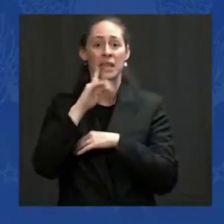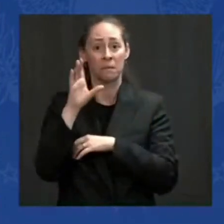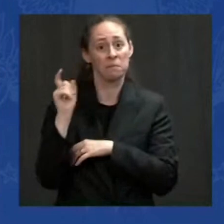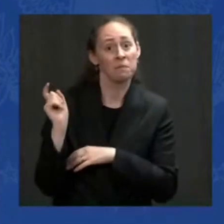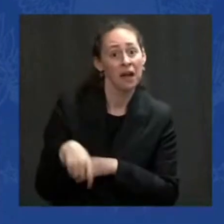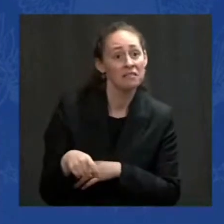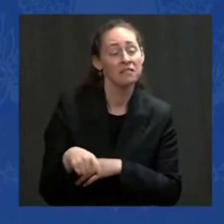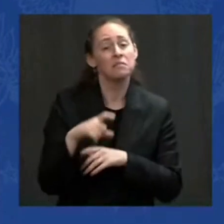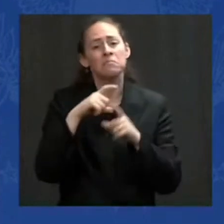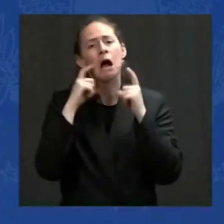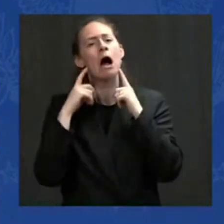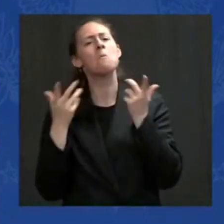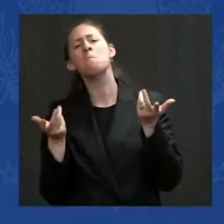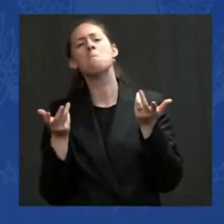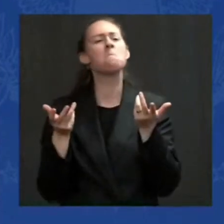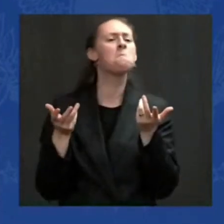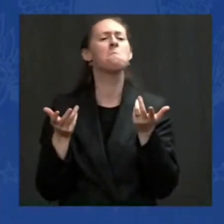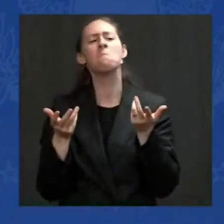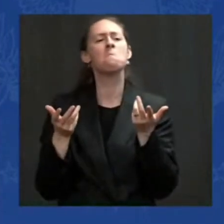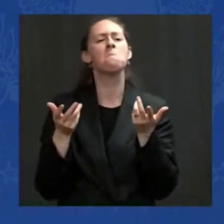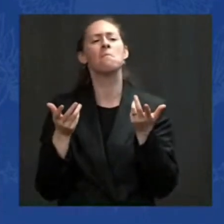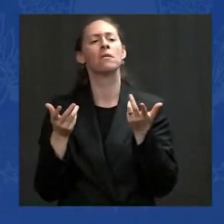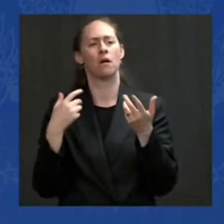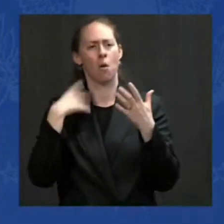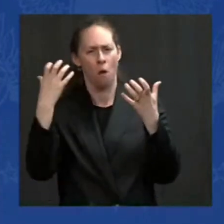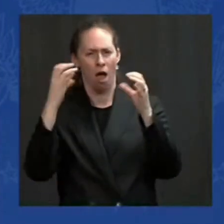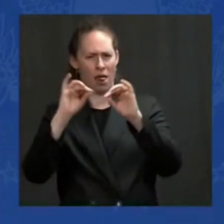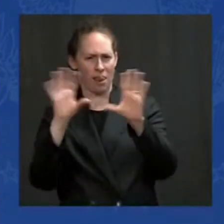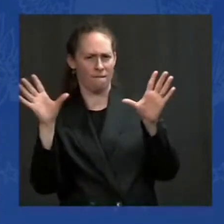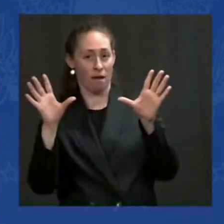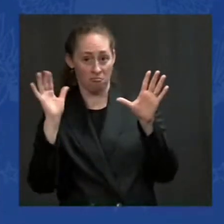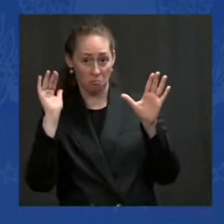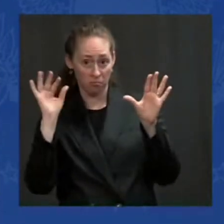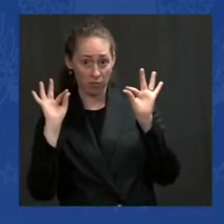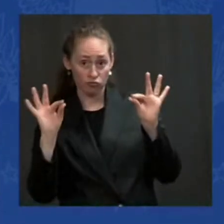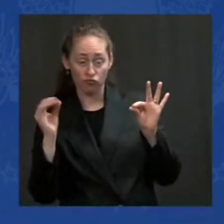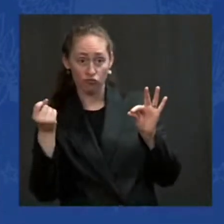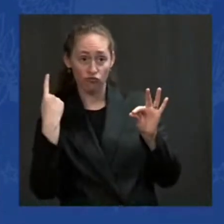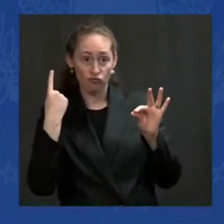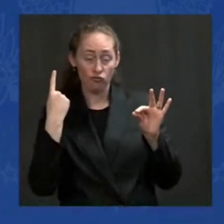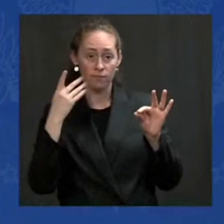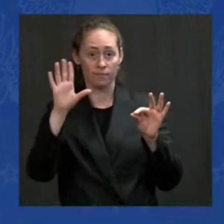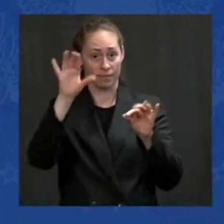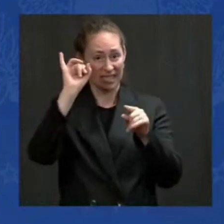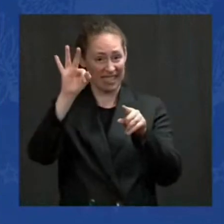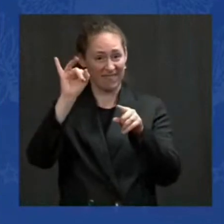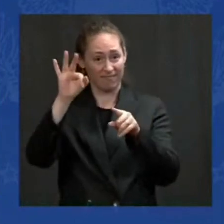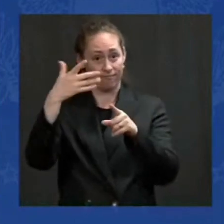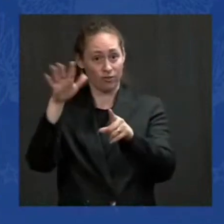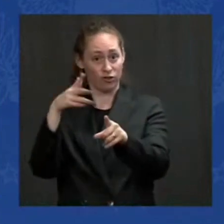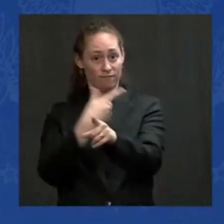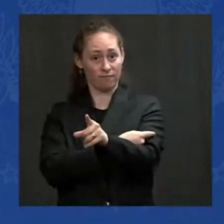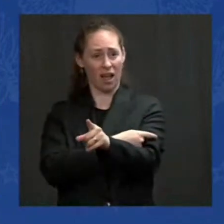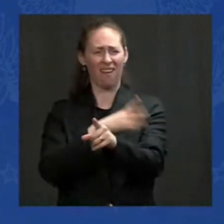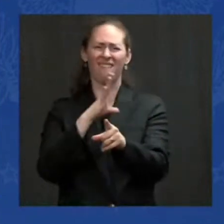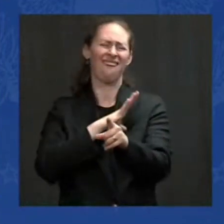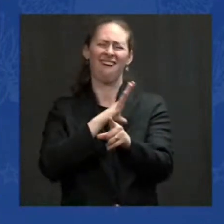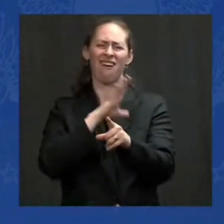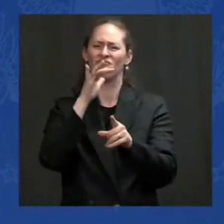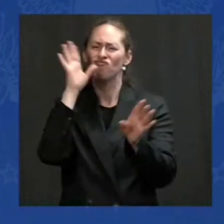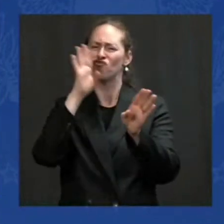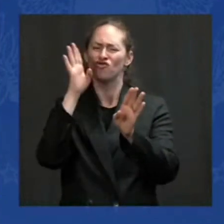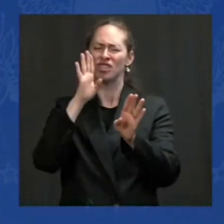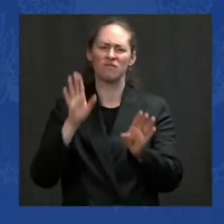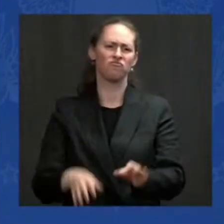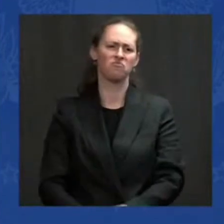mask. So I wanted to make sure I clarified what I had said and what was interpreted with what I had said. Okay, thank you, Dr.